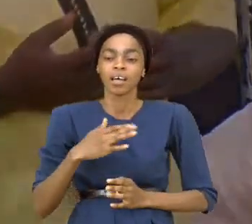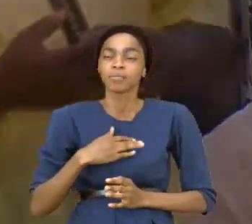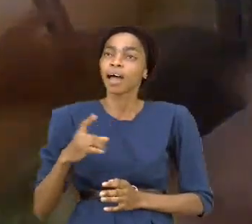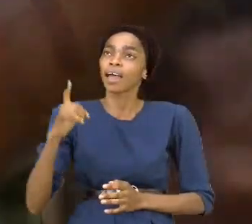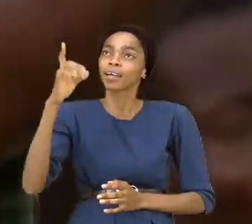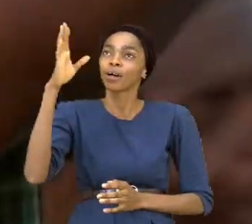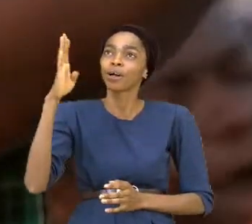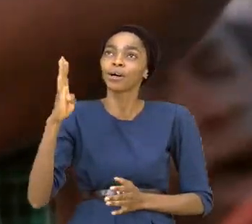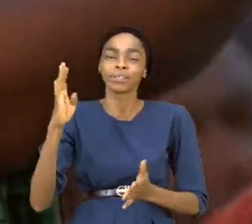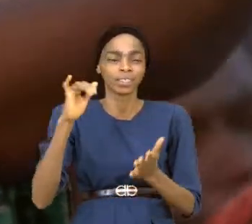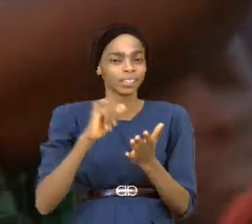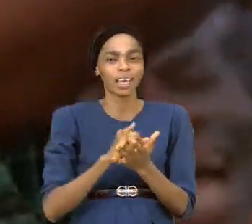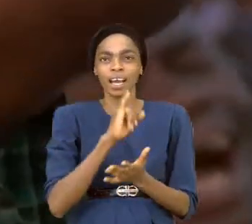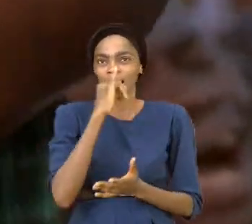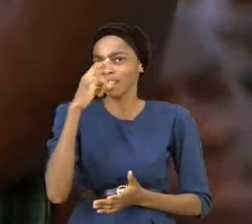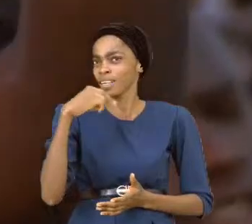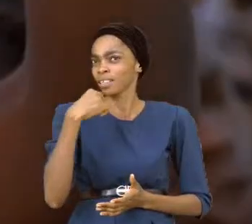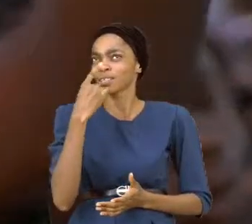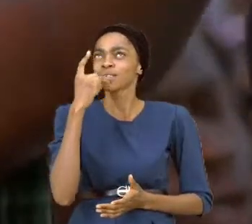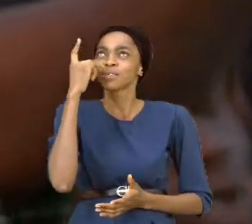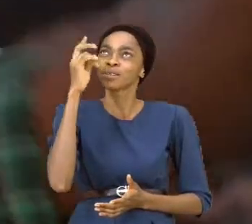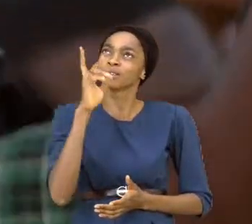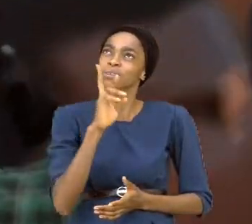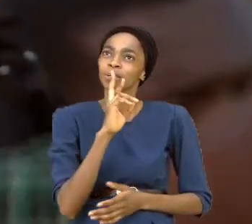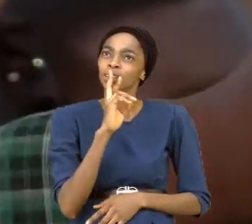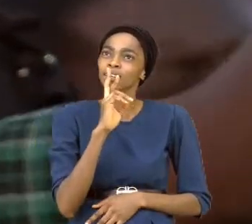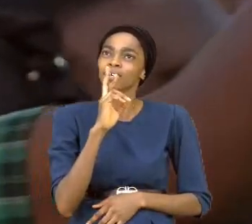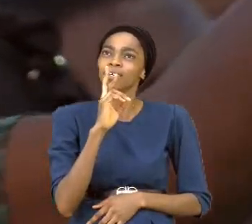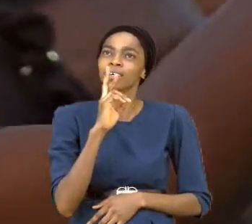darkness. My God, that is who you